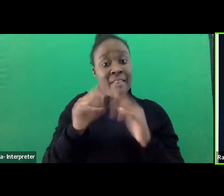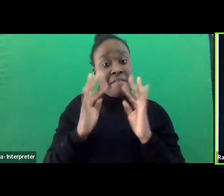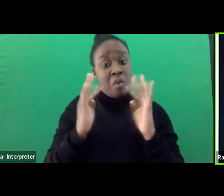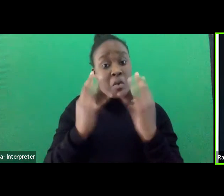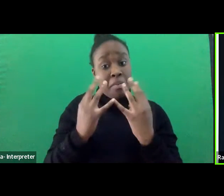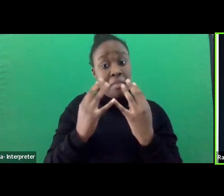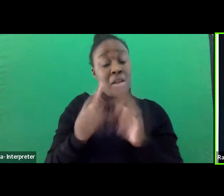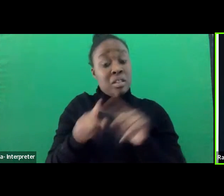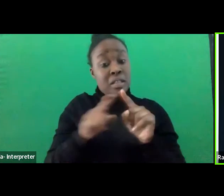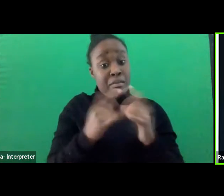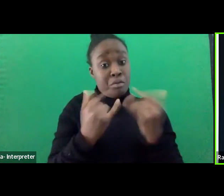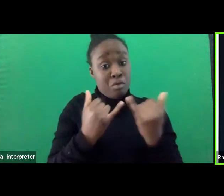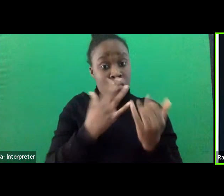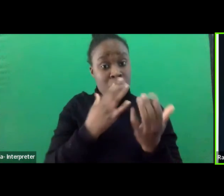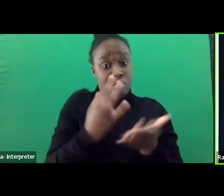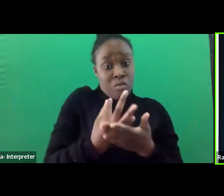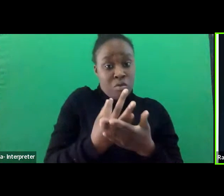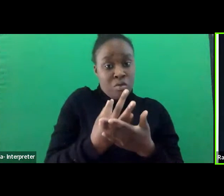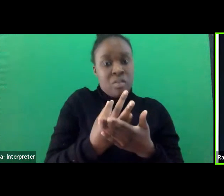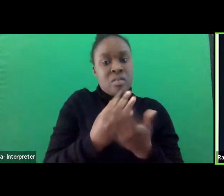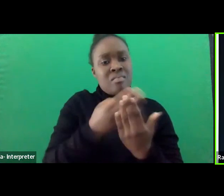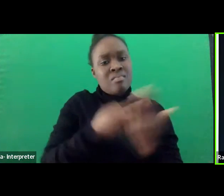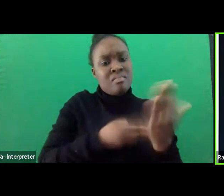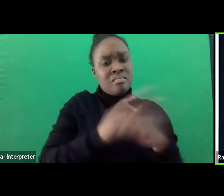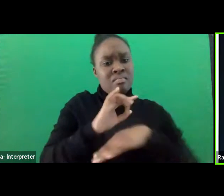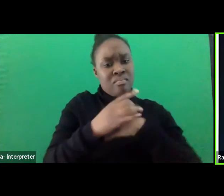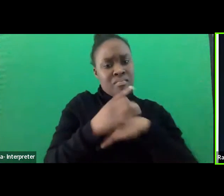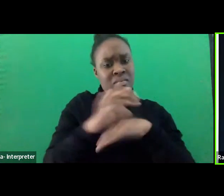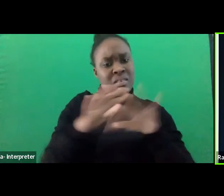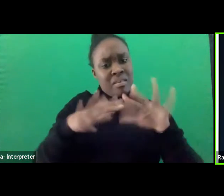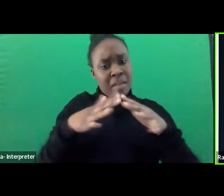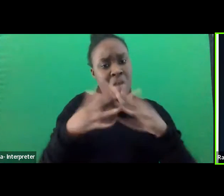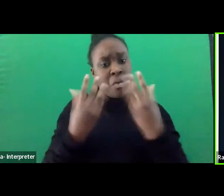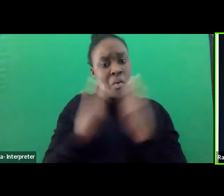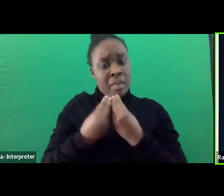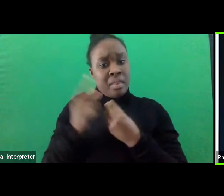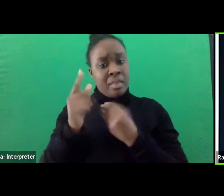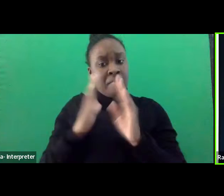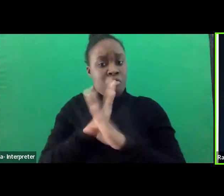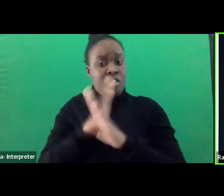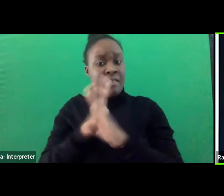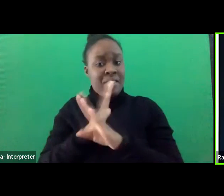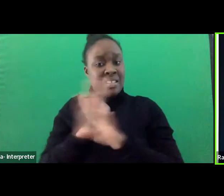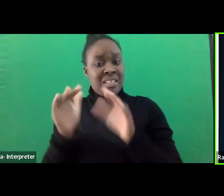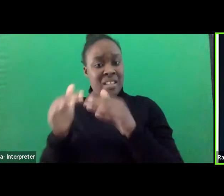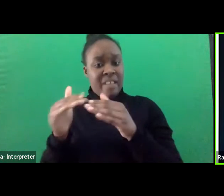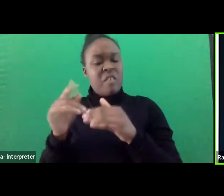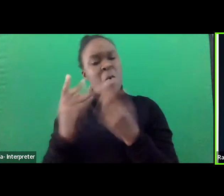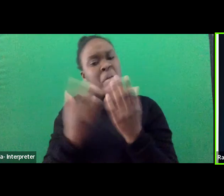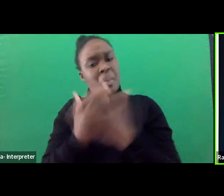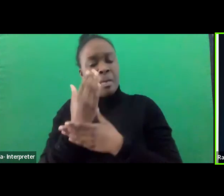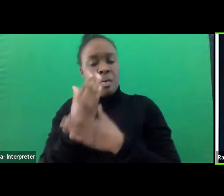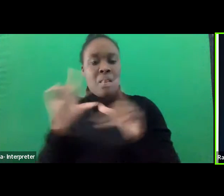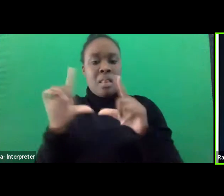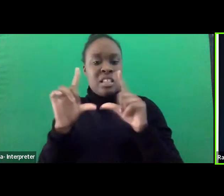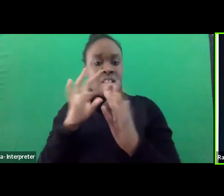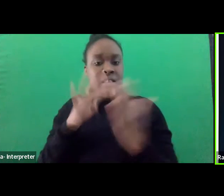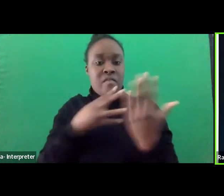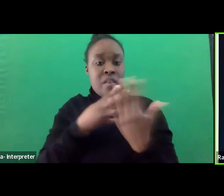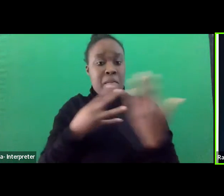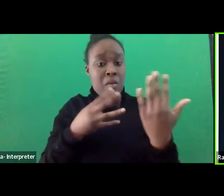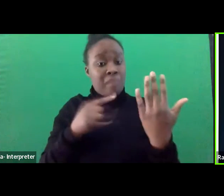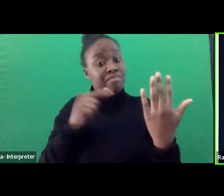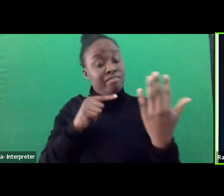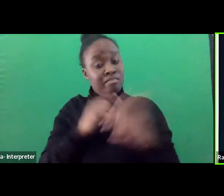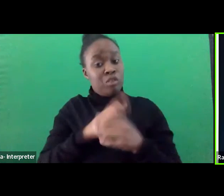establish a similar consultative forum with the private sector for the new licensing framework. This will ensure that we leverage